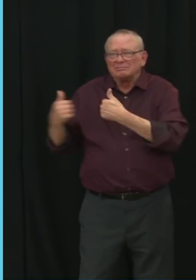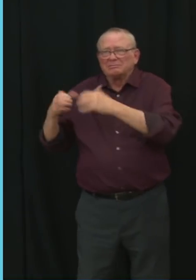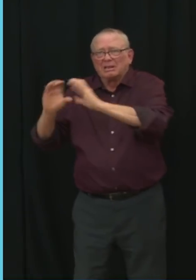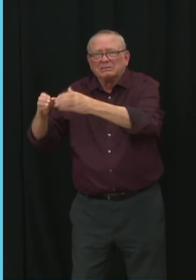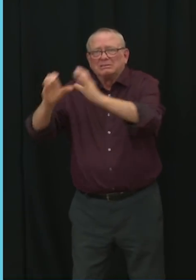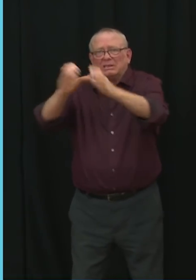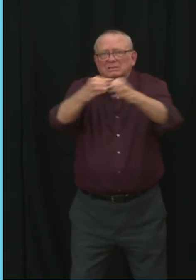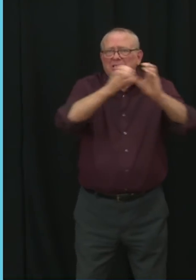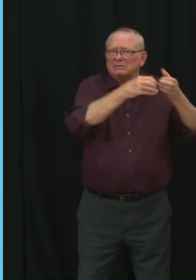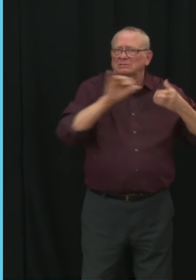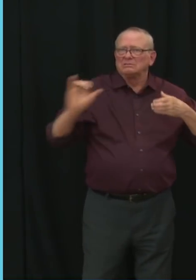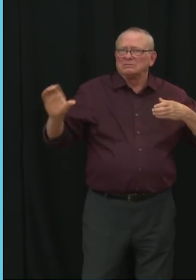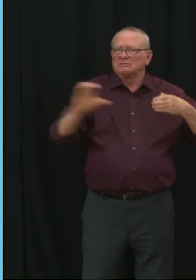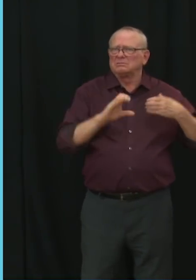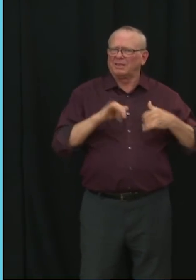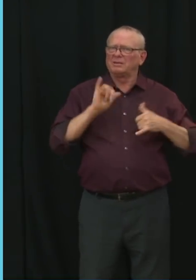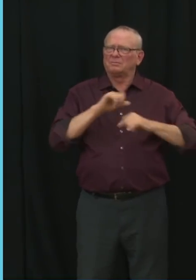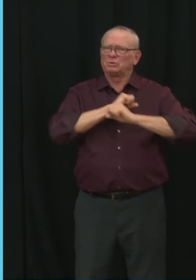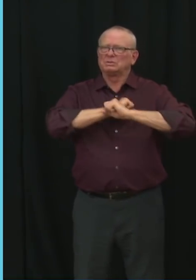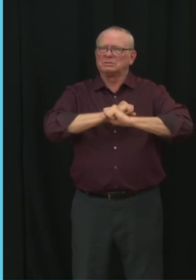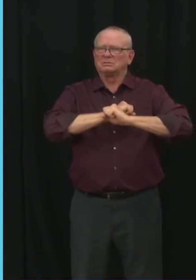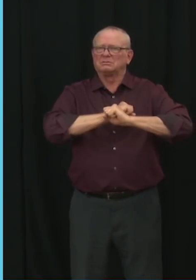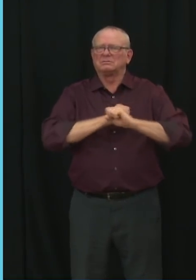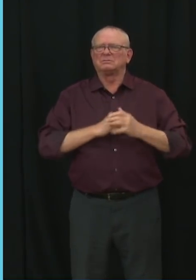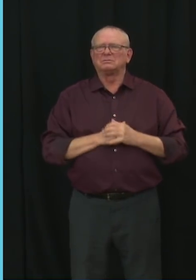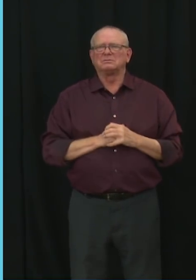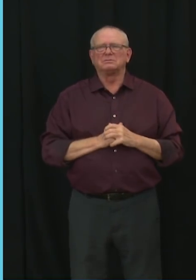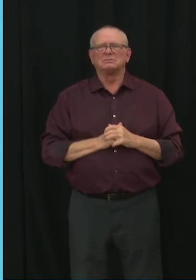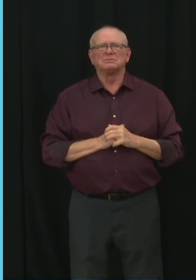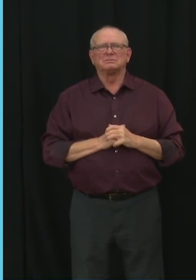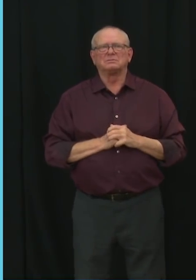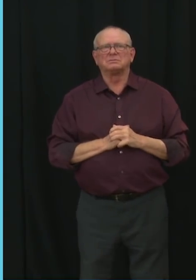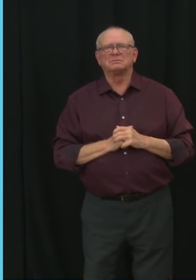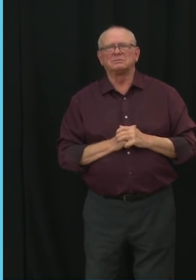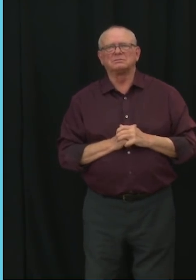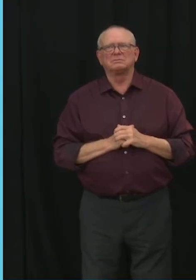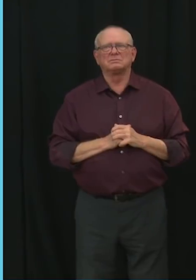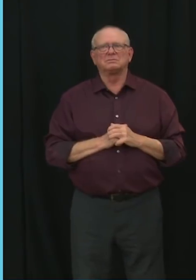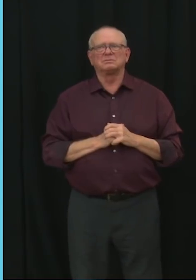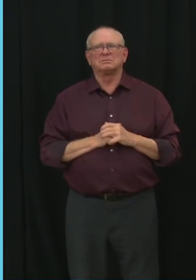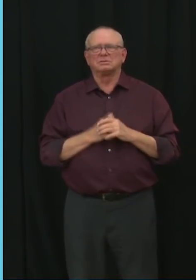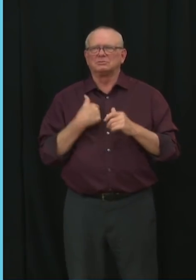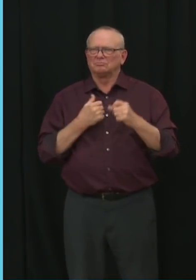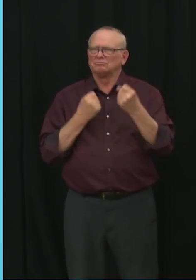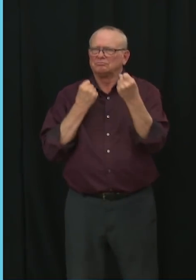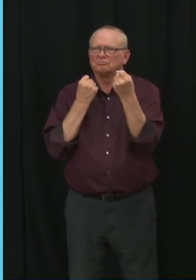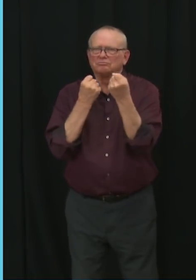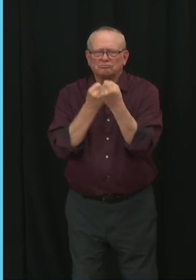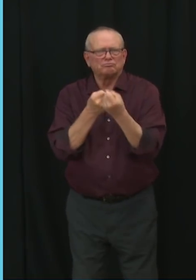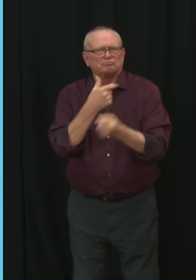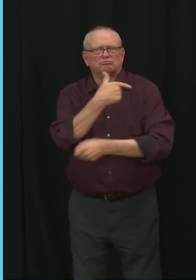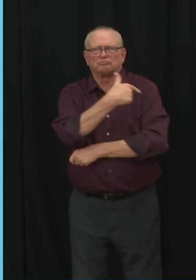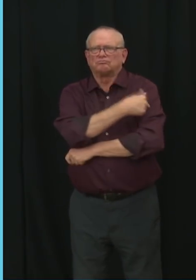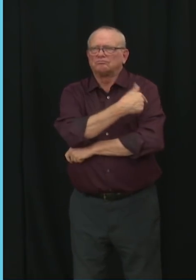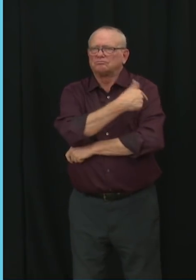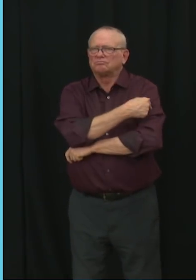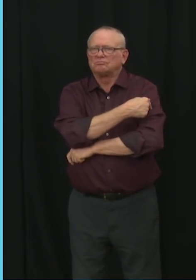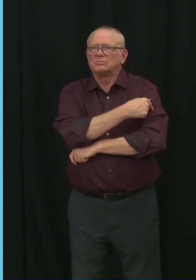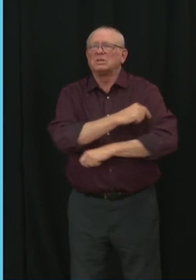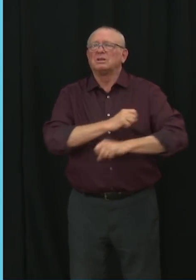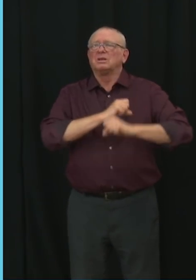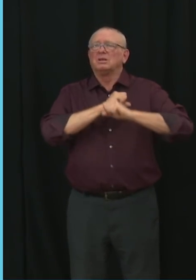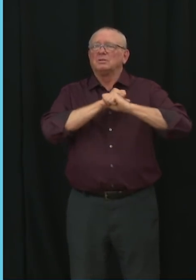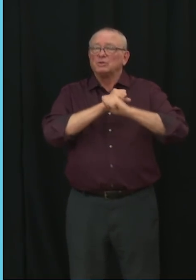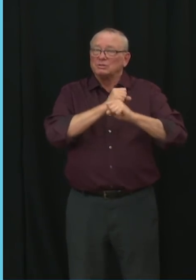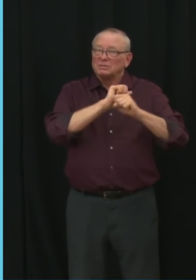only about coming out of Omicron, although that's the numbers are coming down and we are on the other side of the fifth wave, but it's also protecting against future waves, and